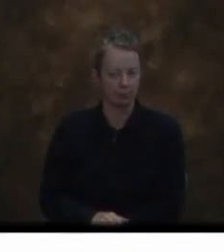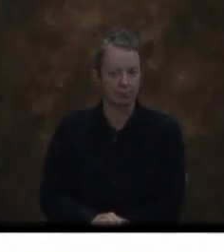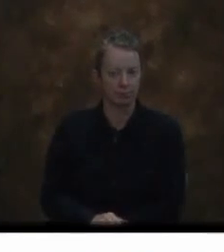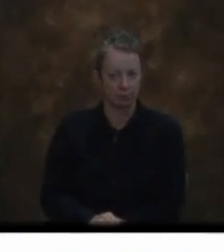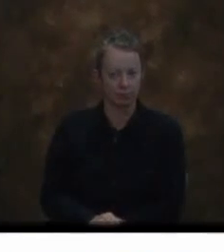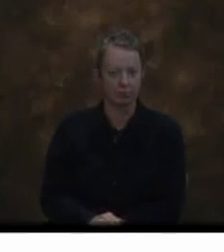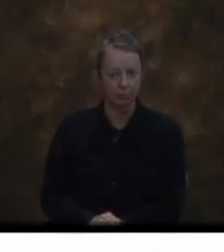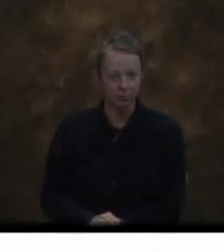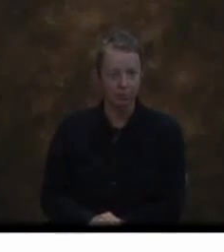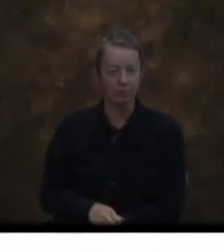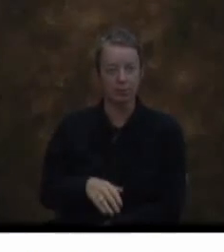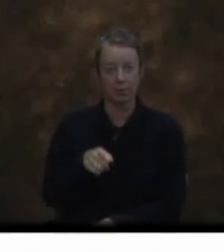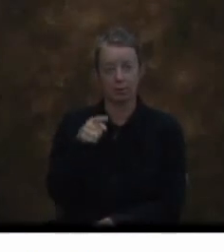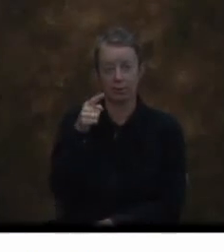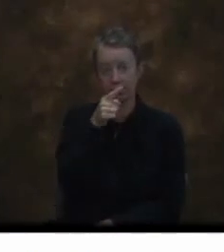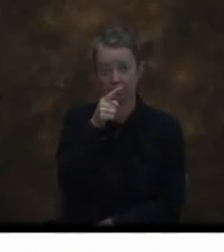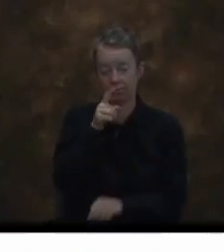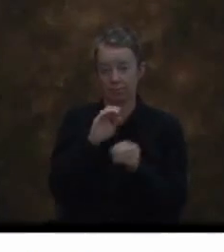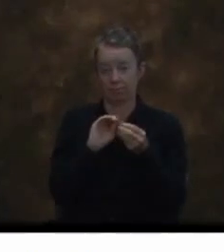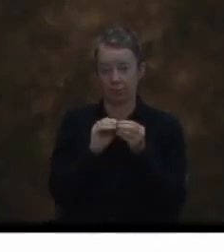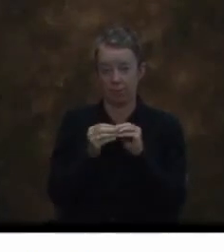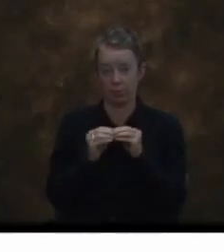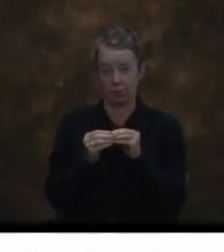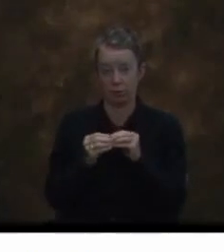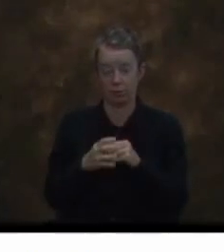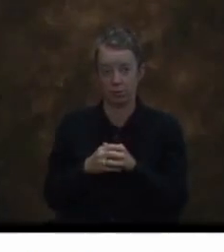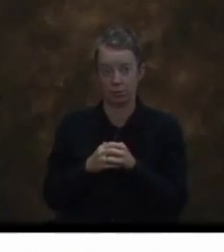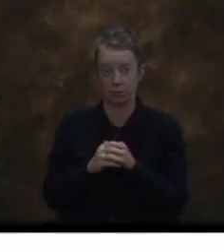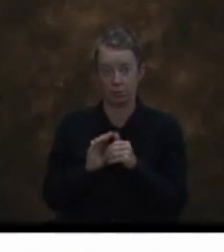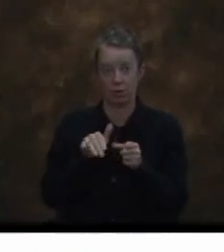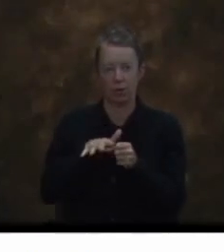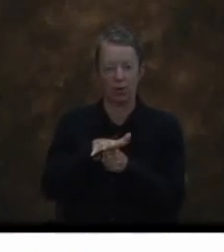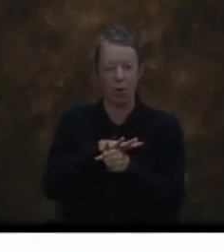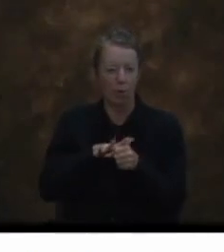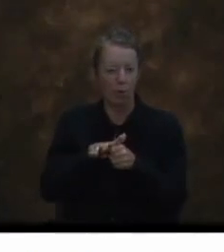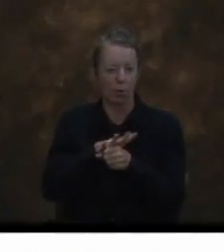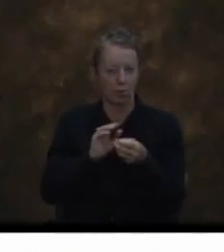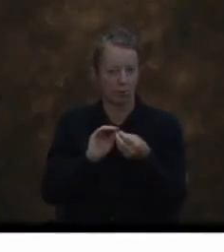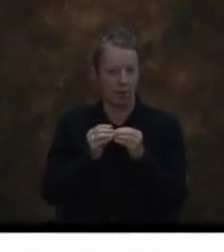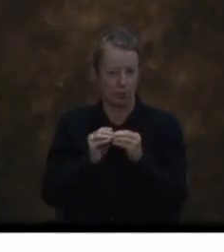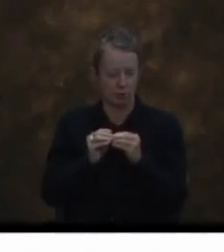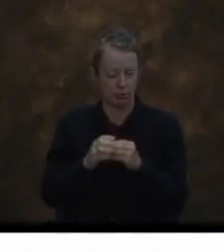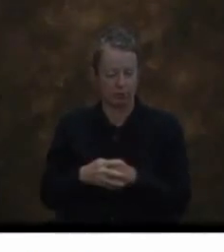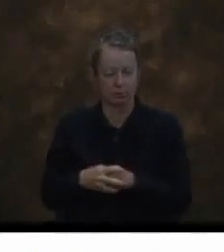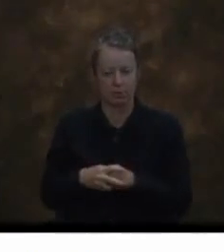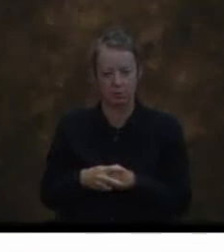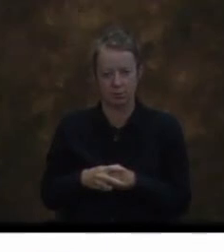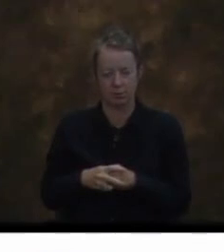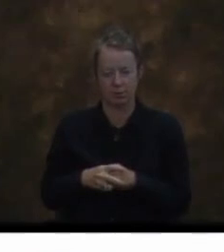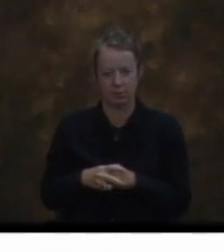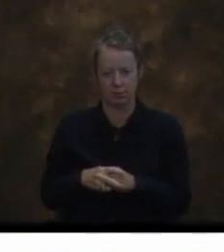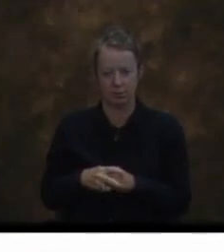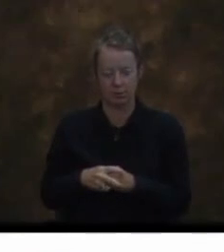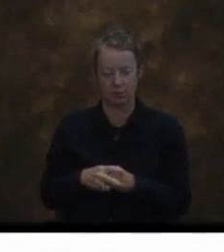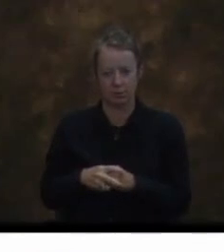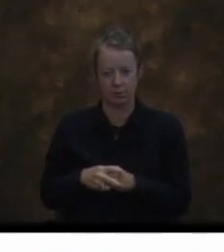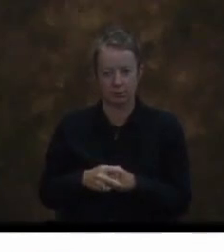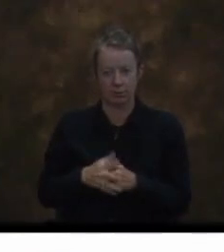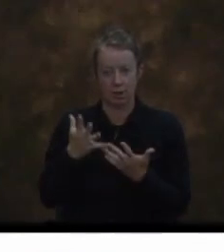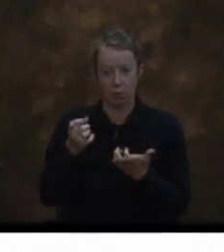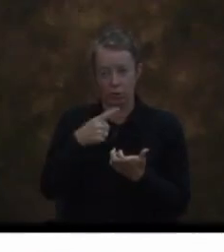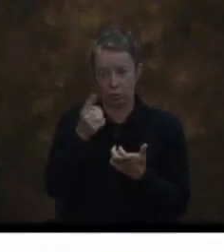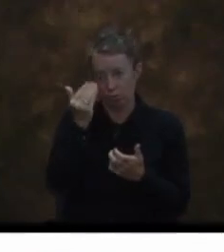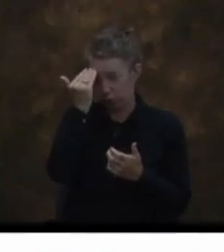And so what you're seeing here are our local metrics, and just to note that we did have